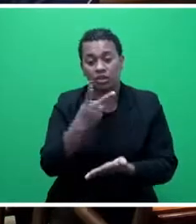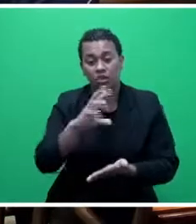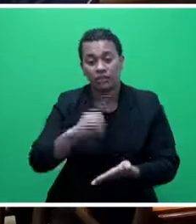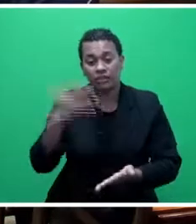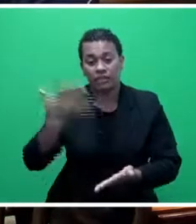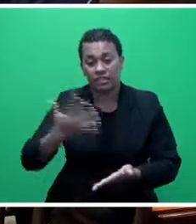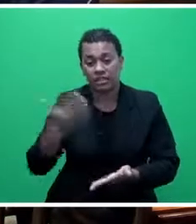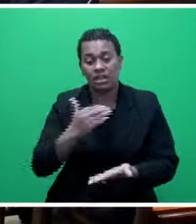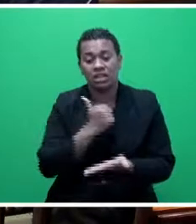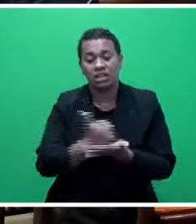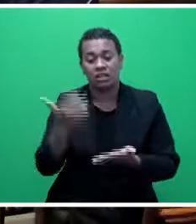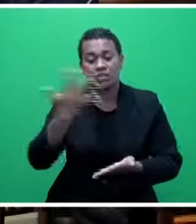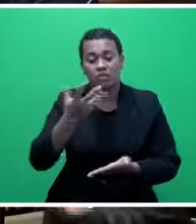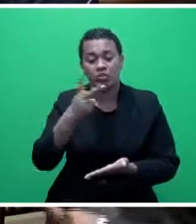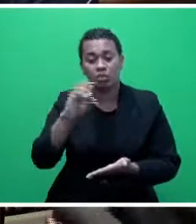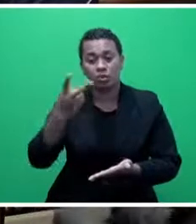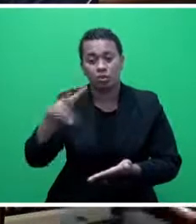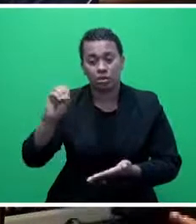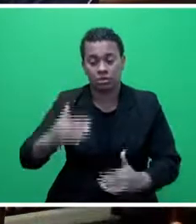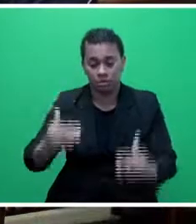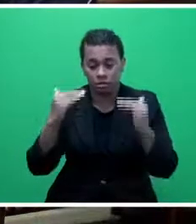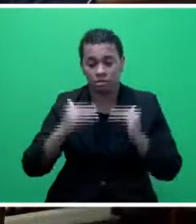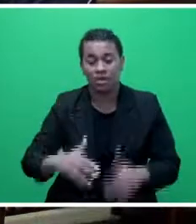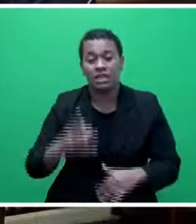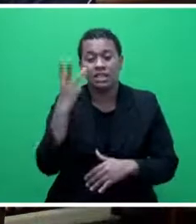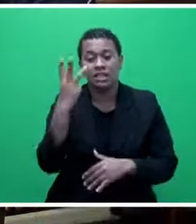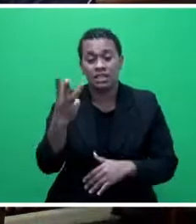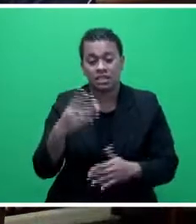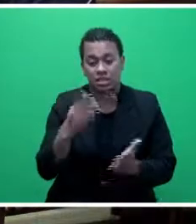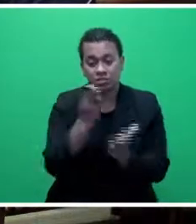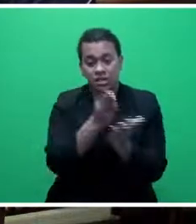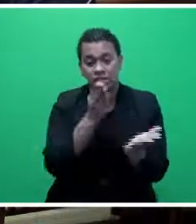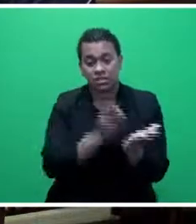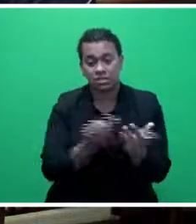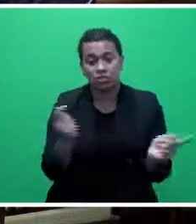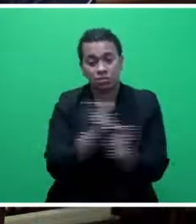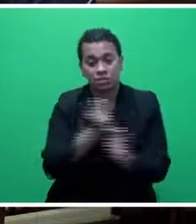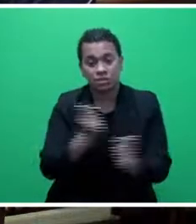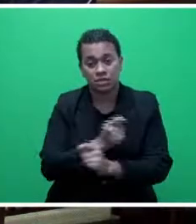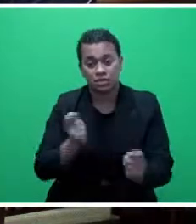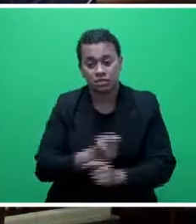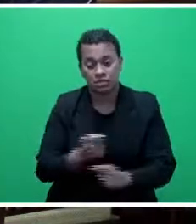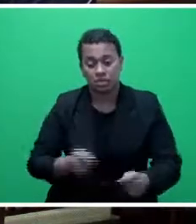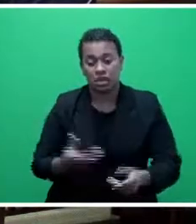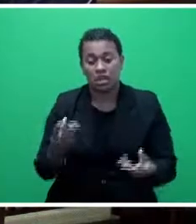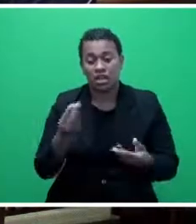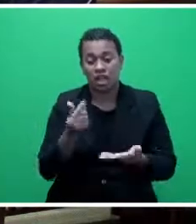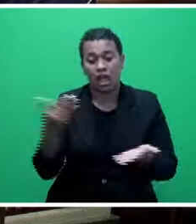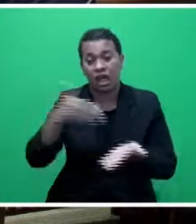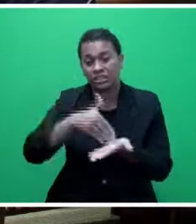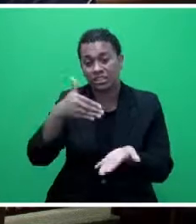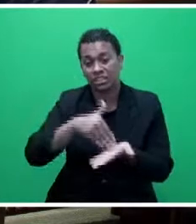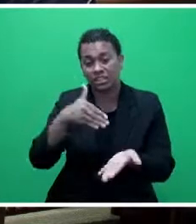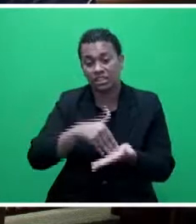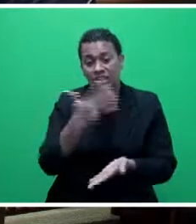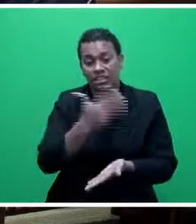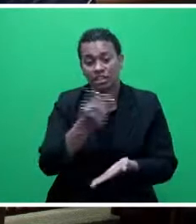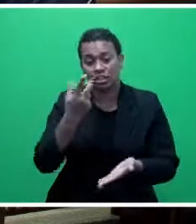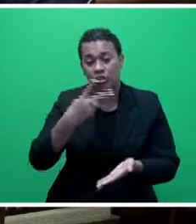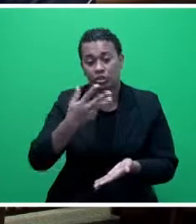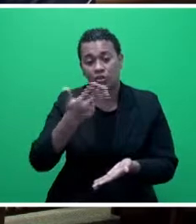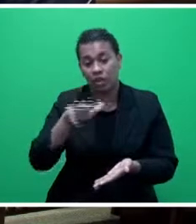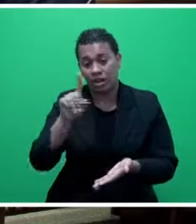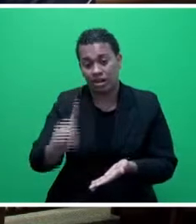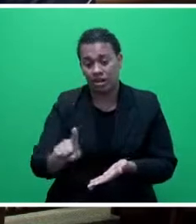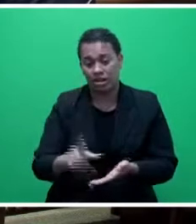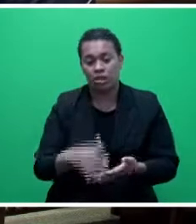of 2020. 3. A bill for an act to amend the Value Added Tax Act 1991, Bill number 16 of